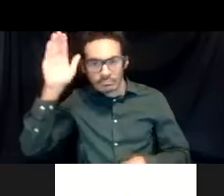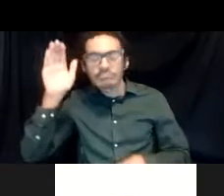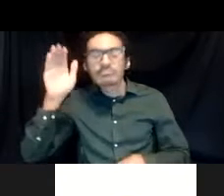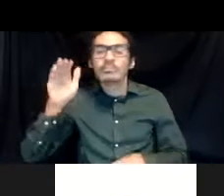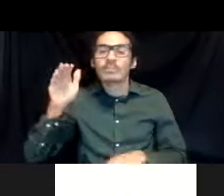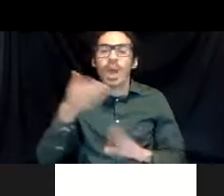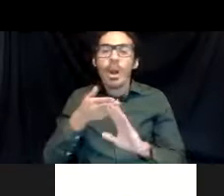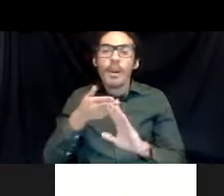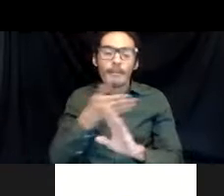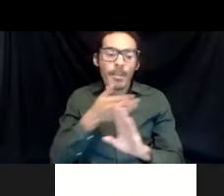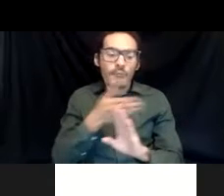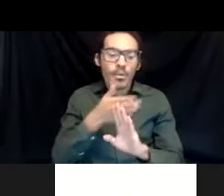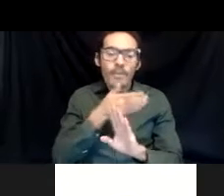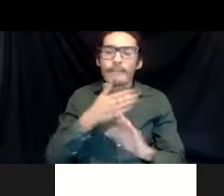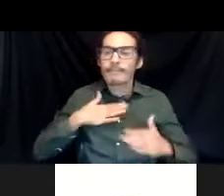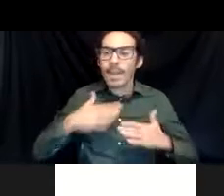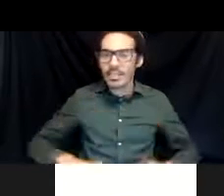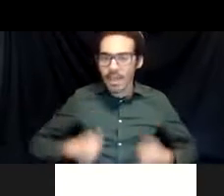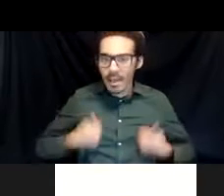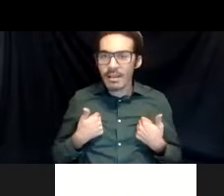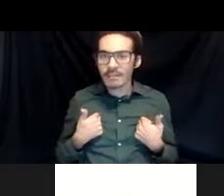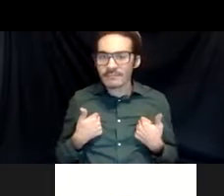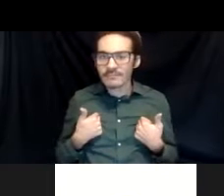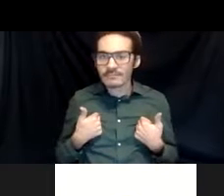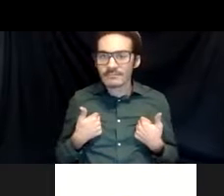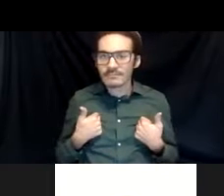Earlier in my life, um,